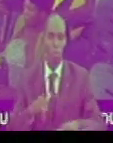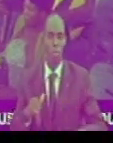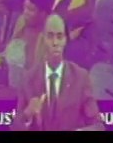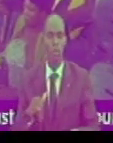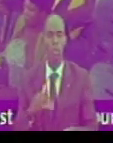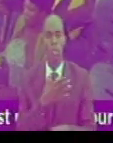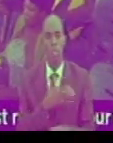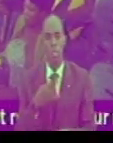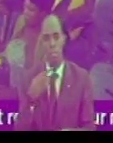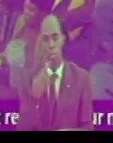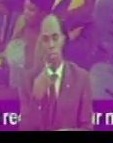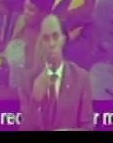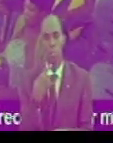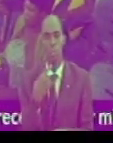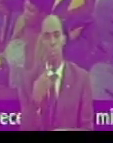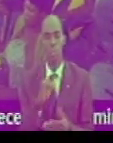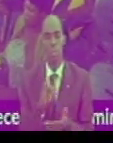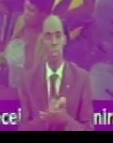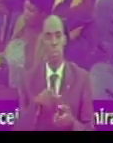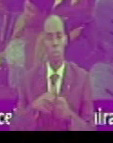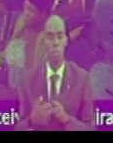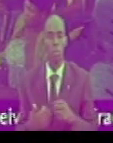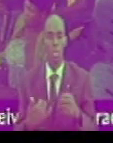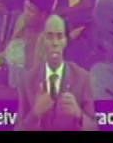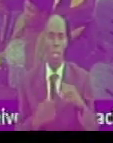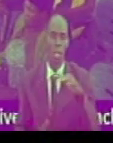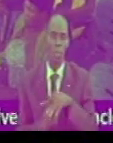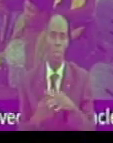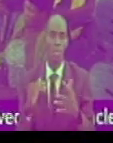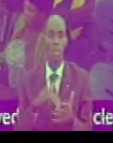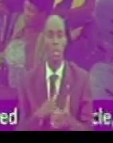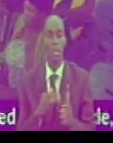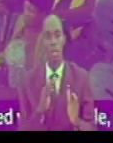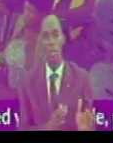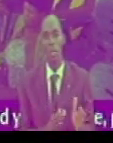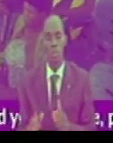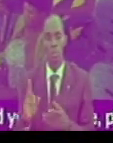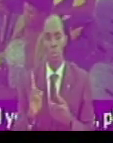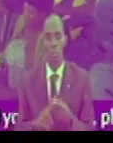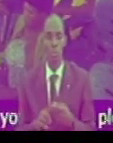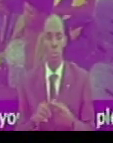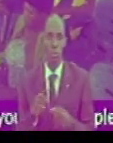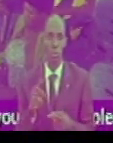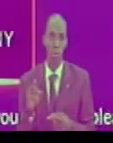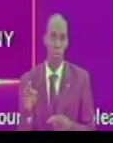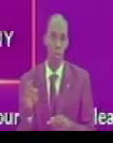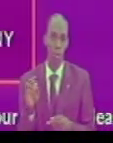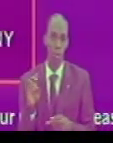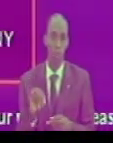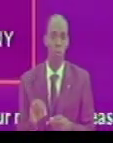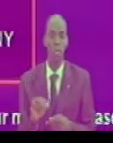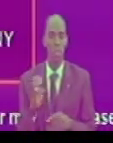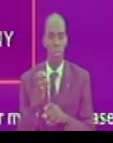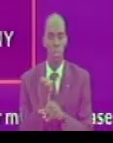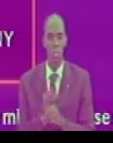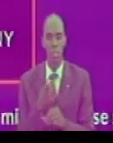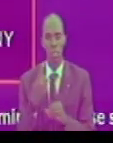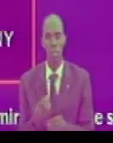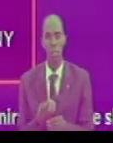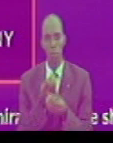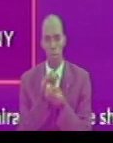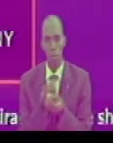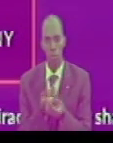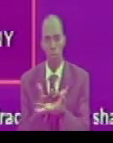he got information about the crusade. He started inviting his friends and also told his son about it. He was believing